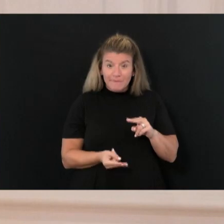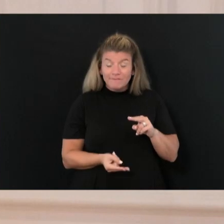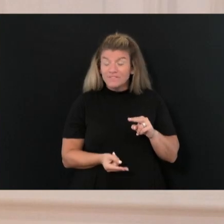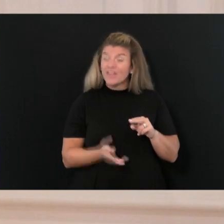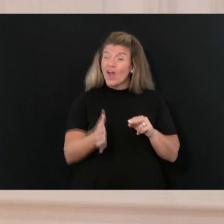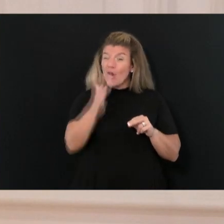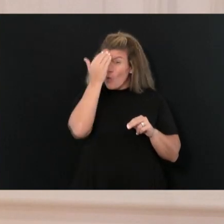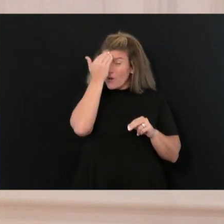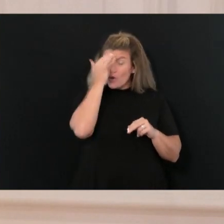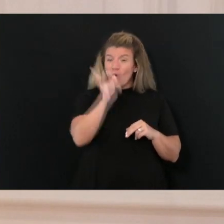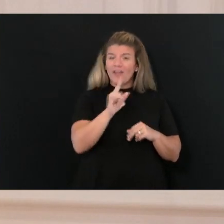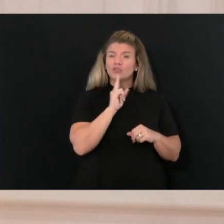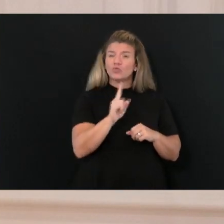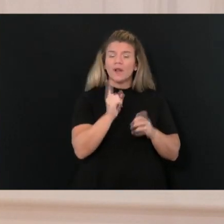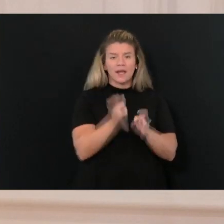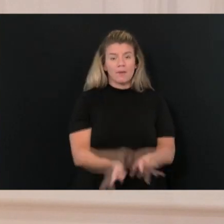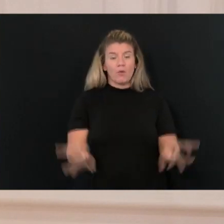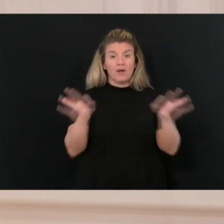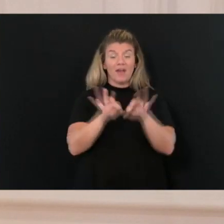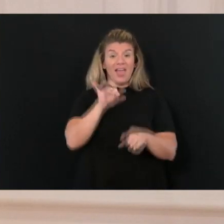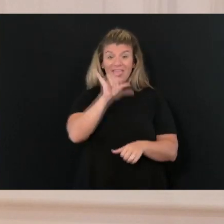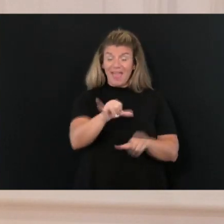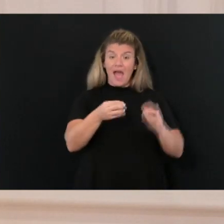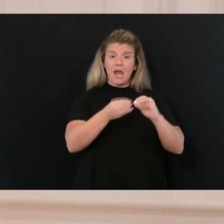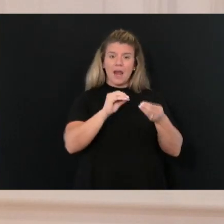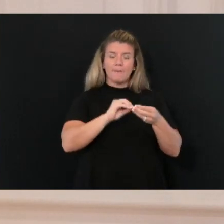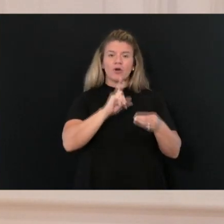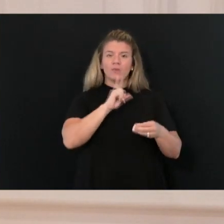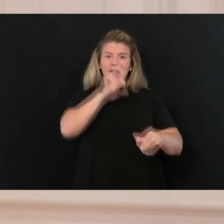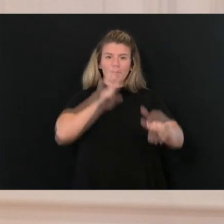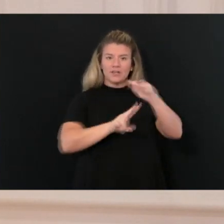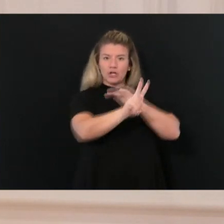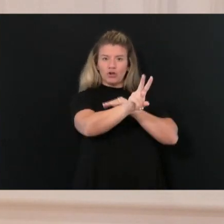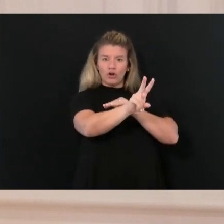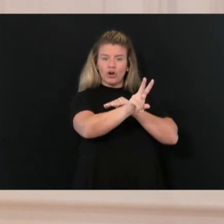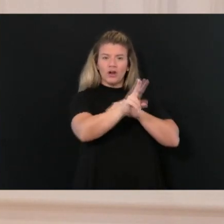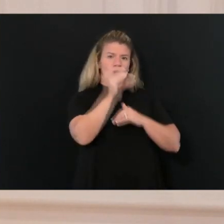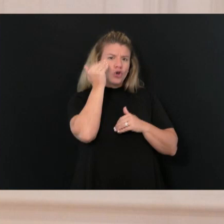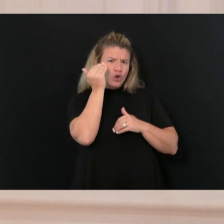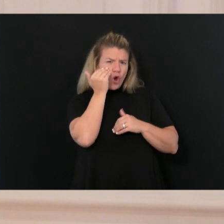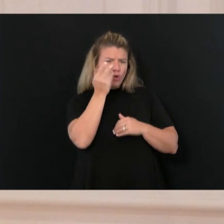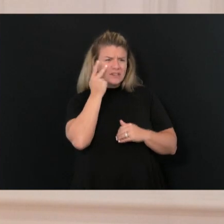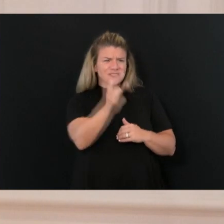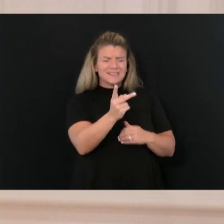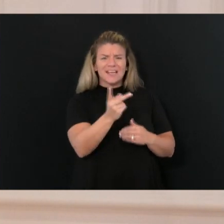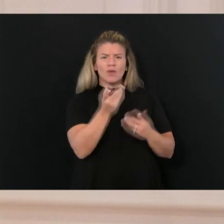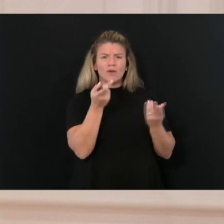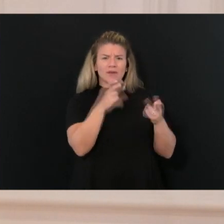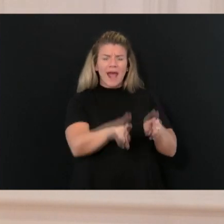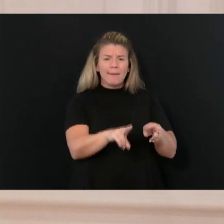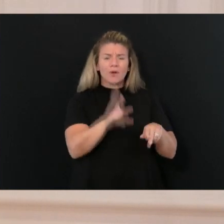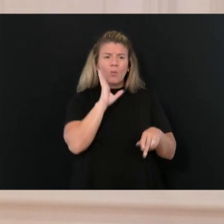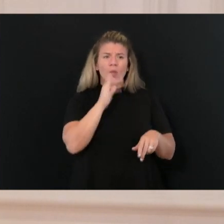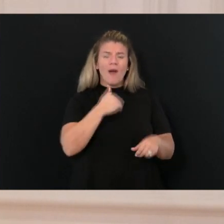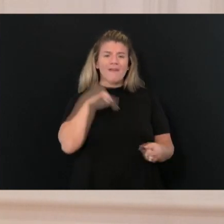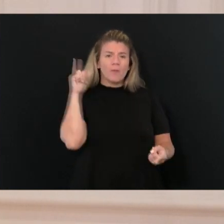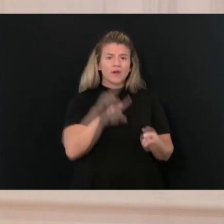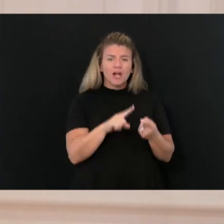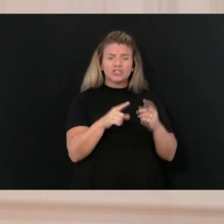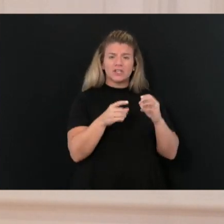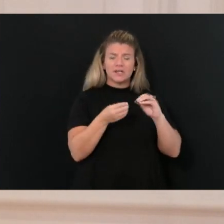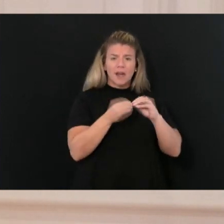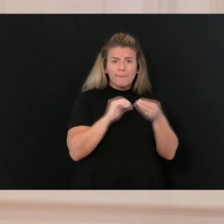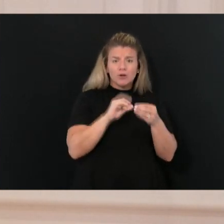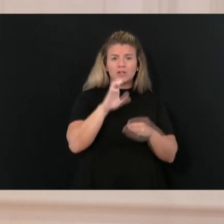that is a predictor, a precursor from predicting that there's going to be a reduction in cases